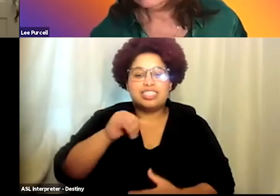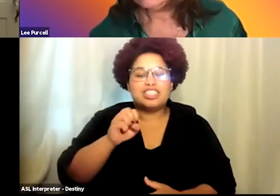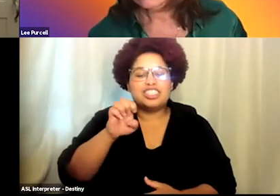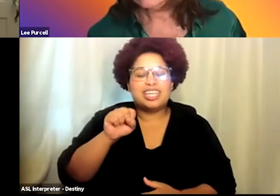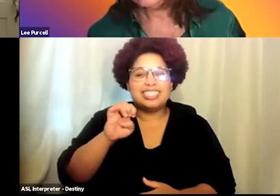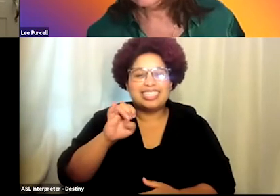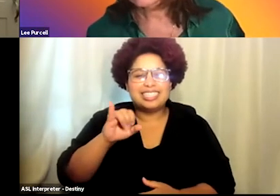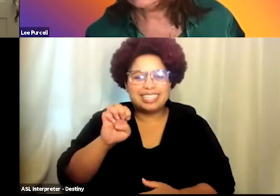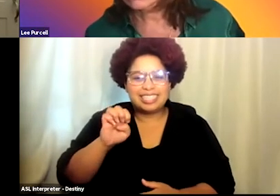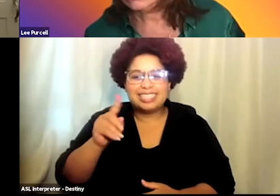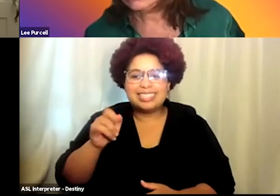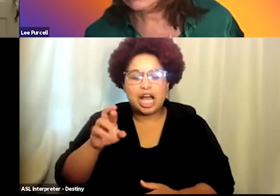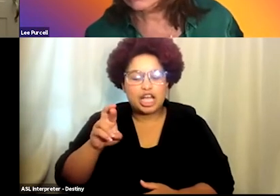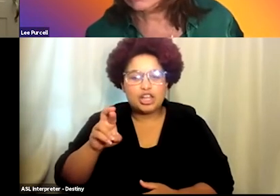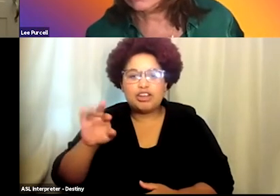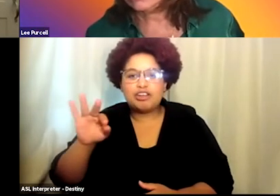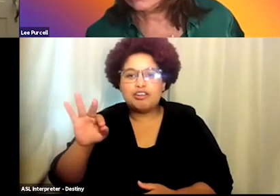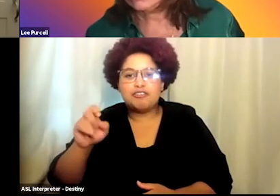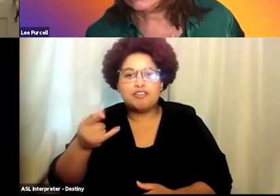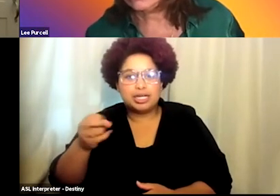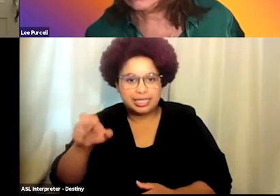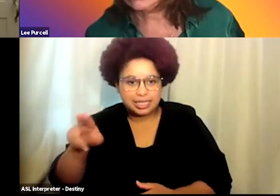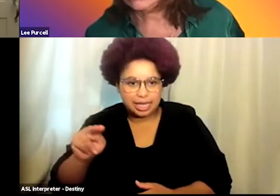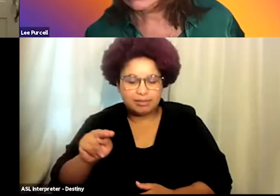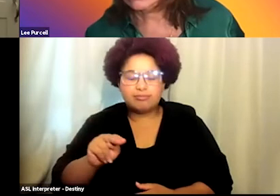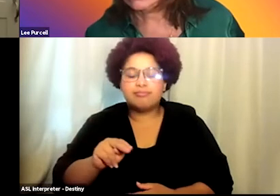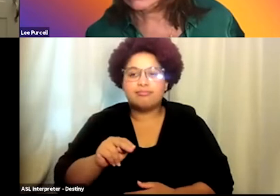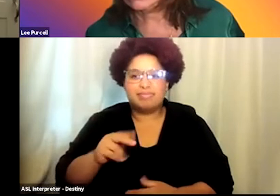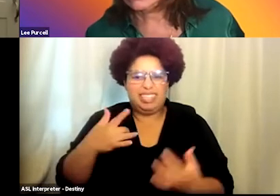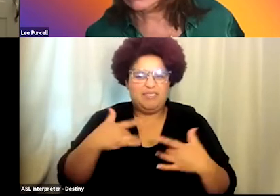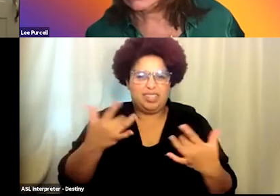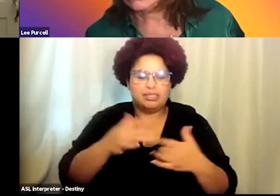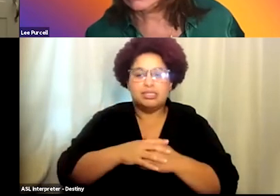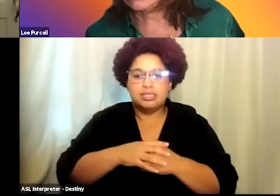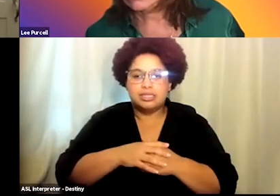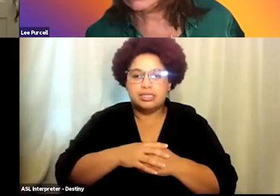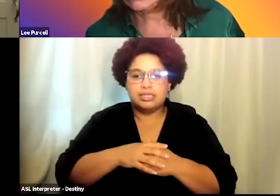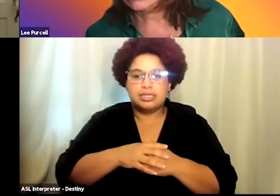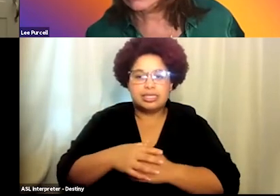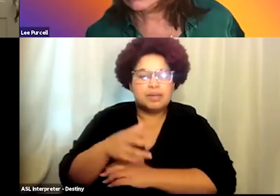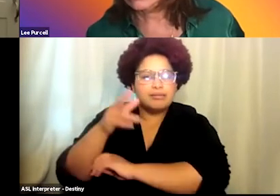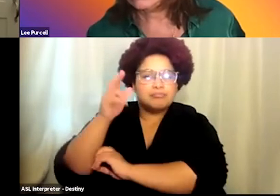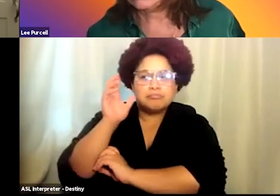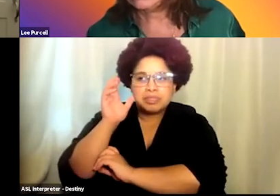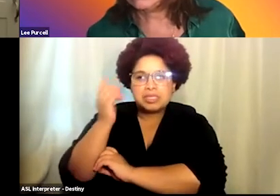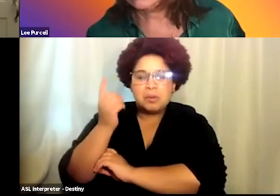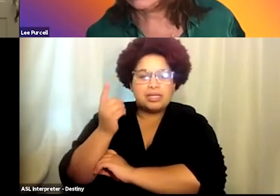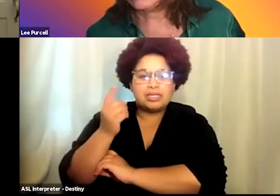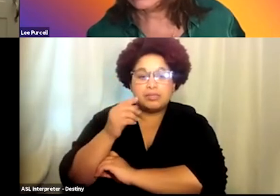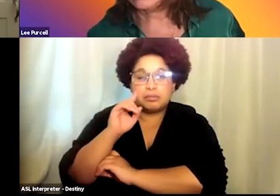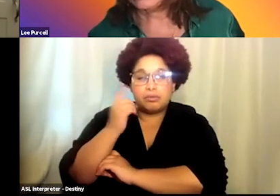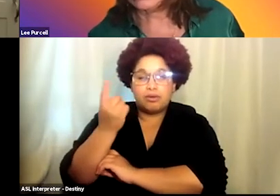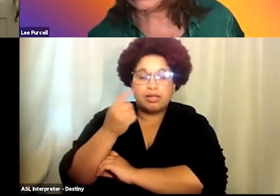Ferguson was at a event listening to somebody speak, and he just got bored,